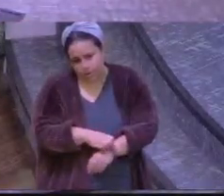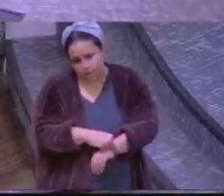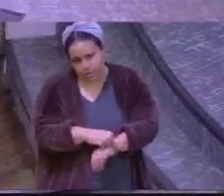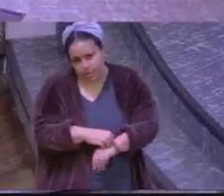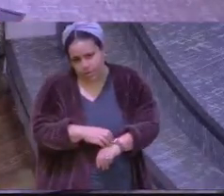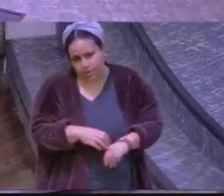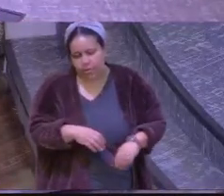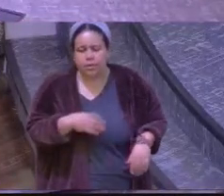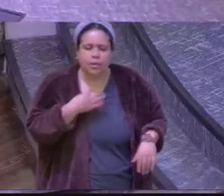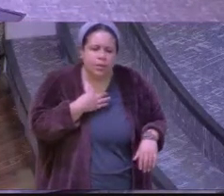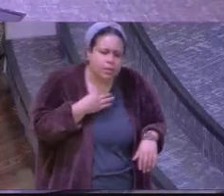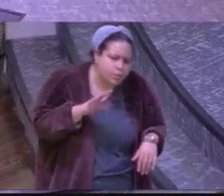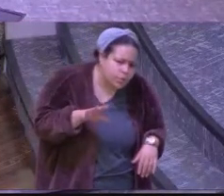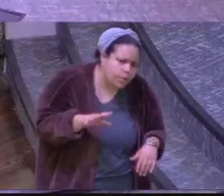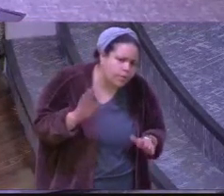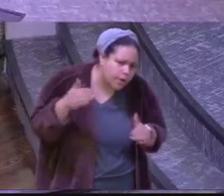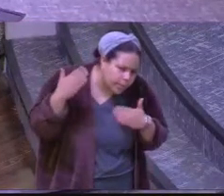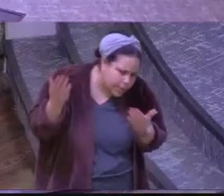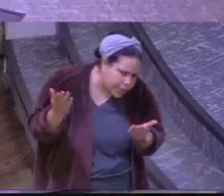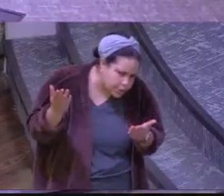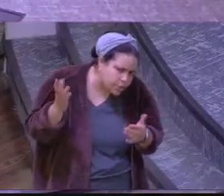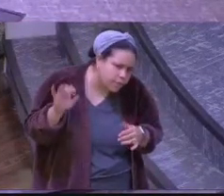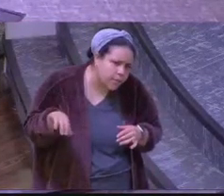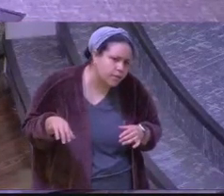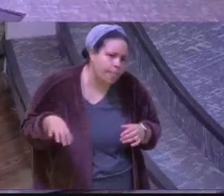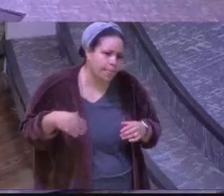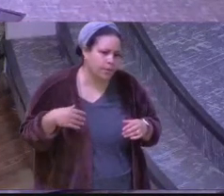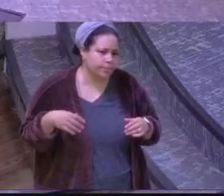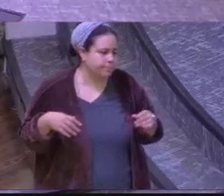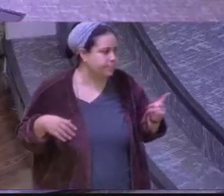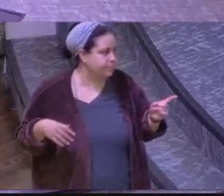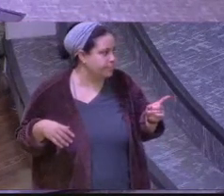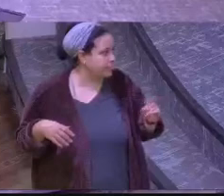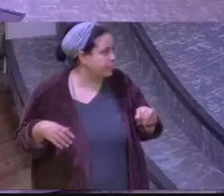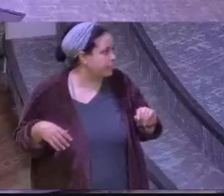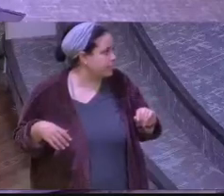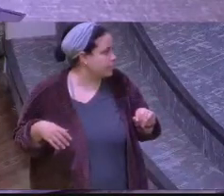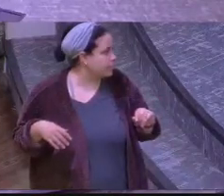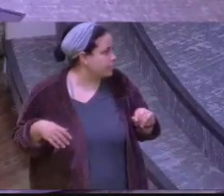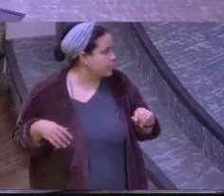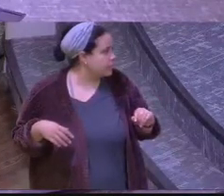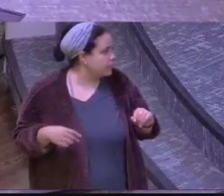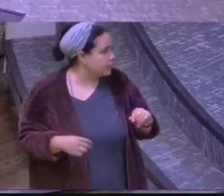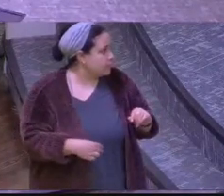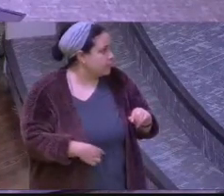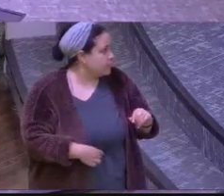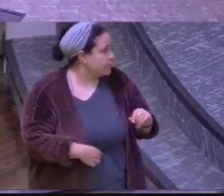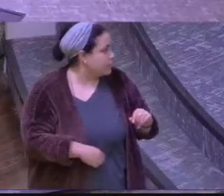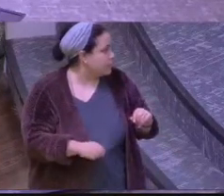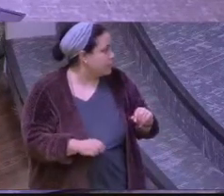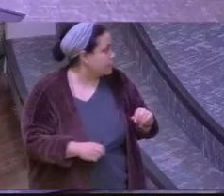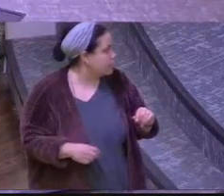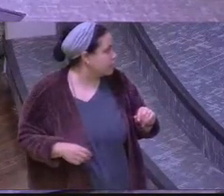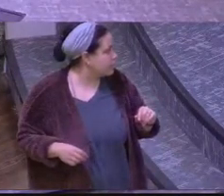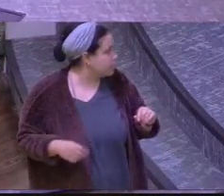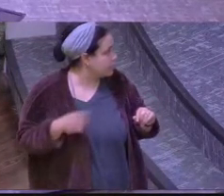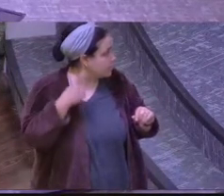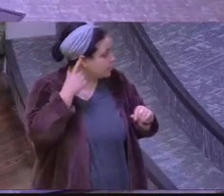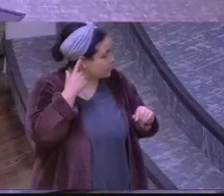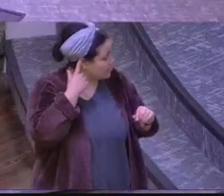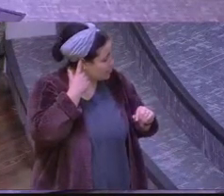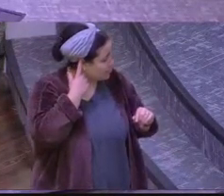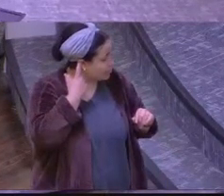be for that. Okay. And then the last two things are more